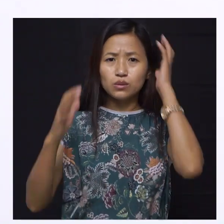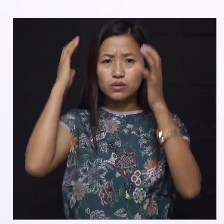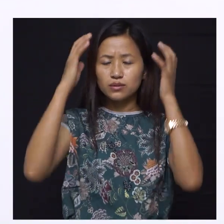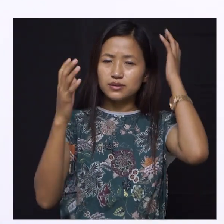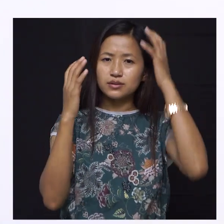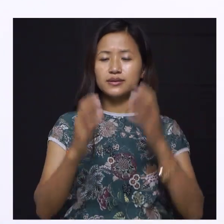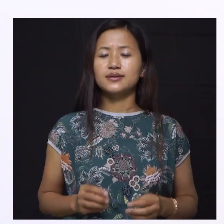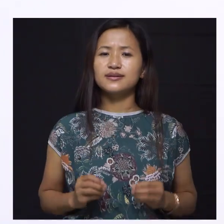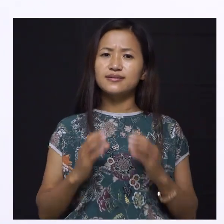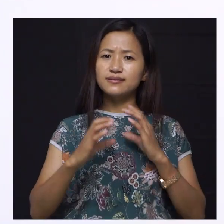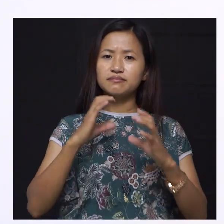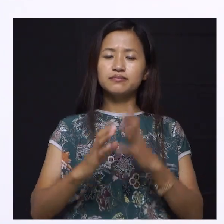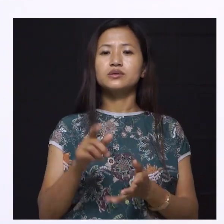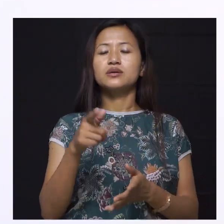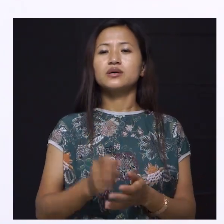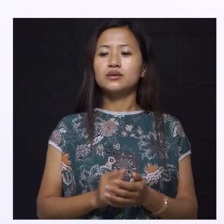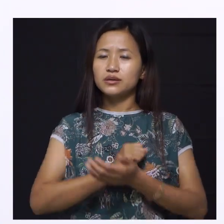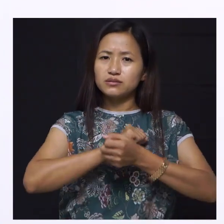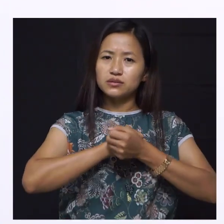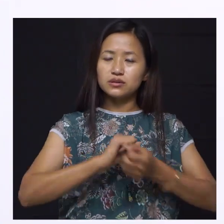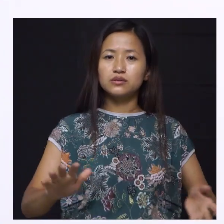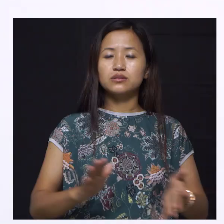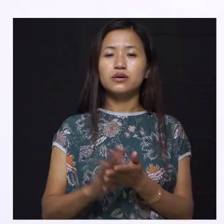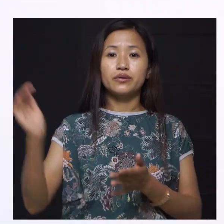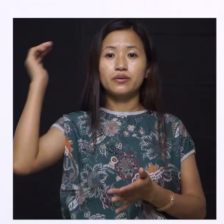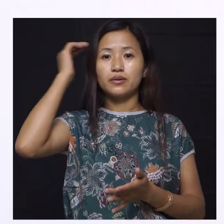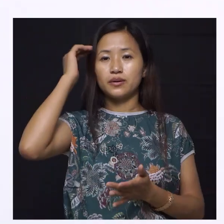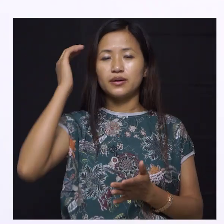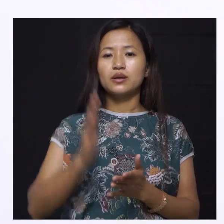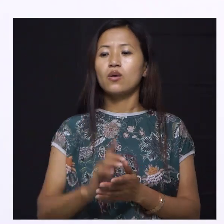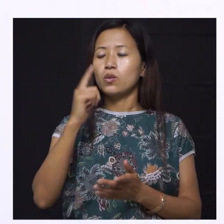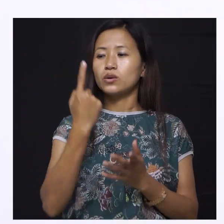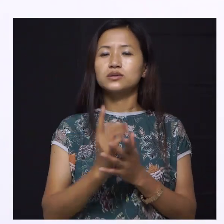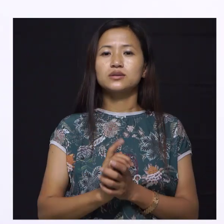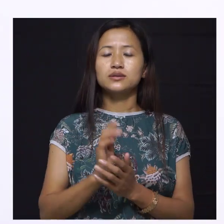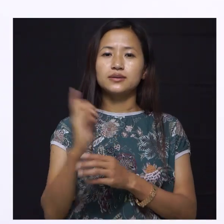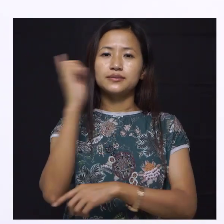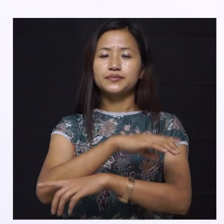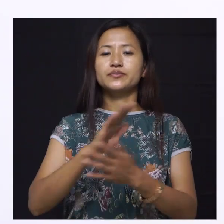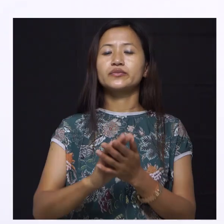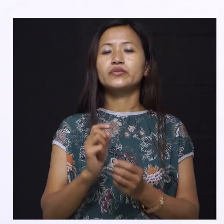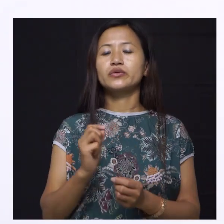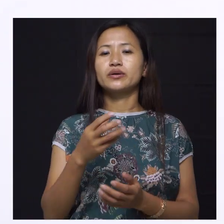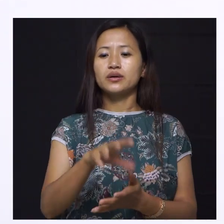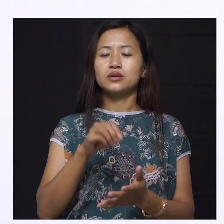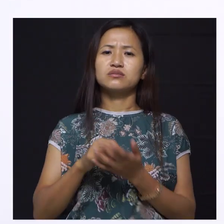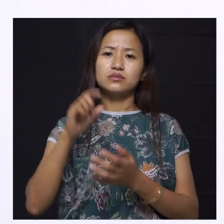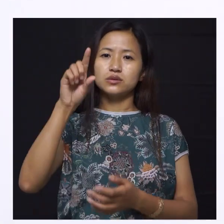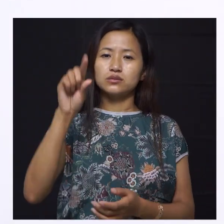you, and it can even destroy your health. And that was one thing that they do not want their mother to do,